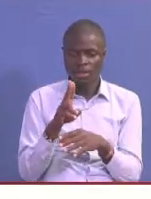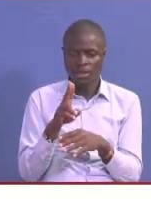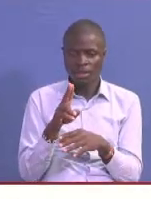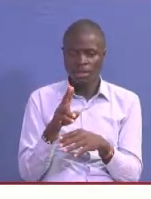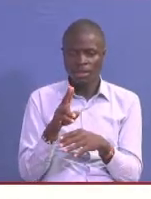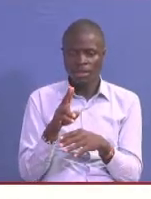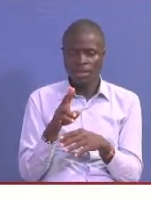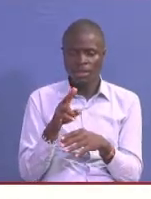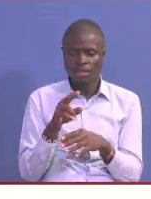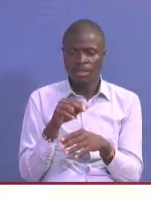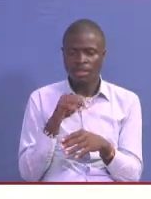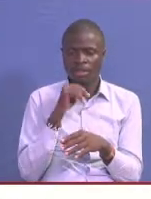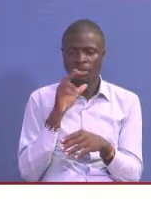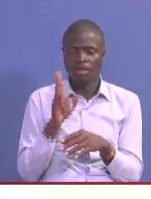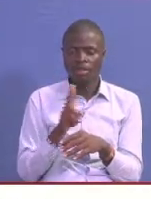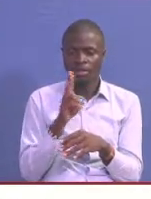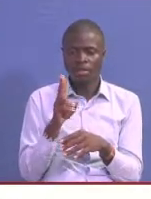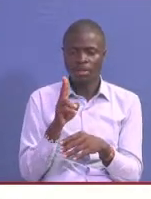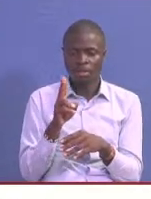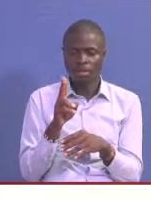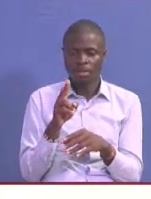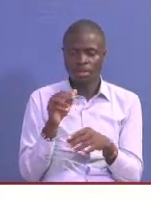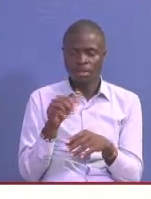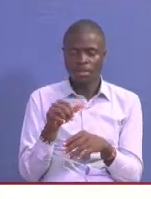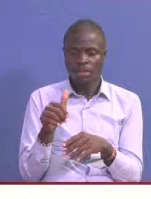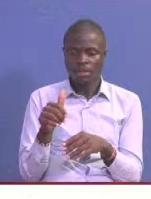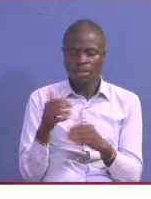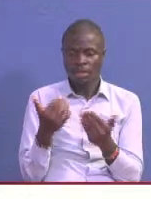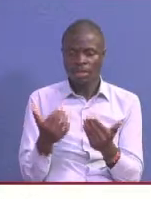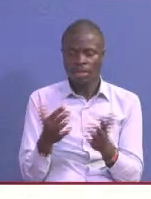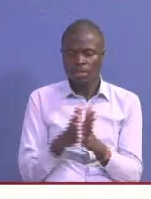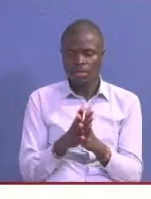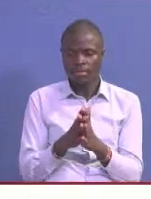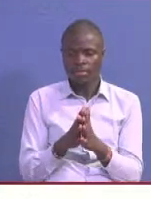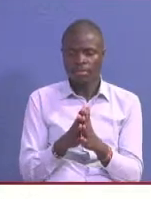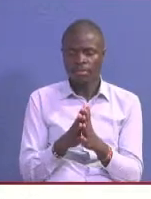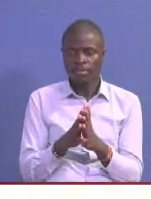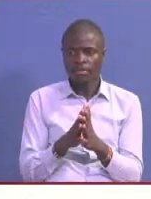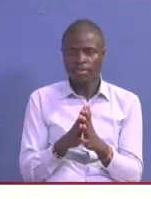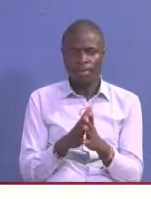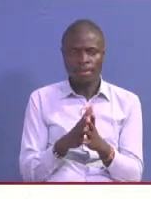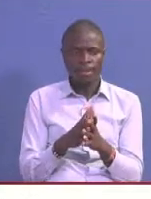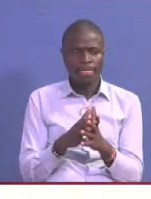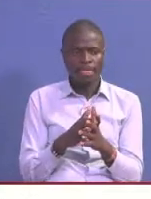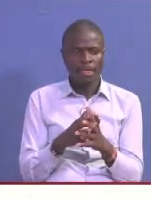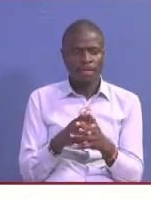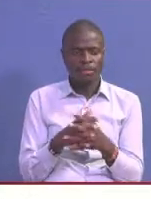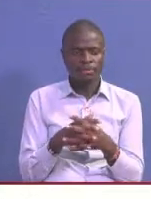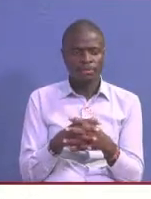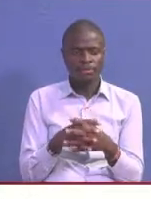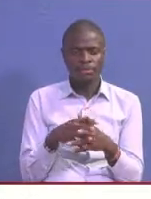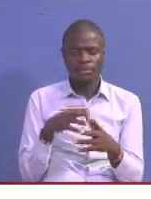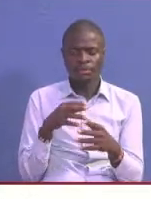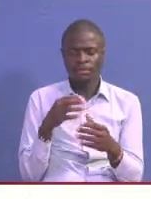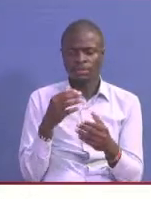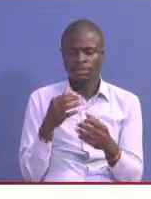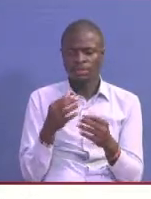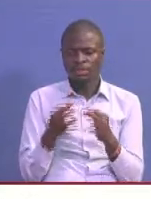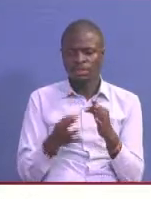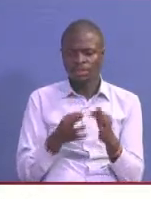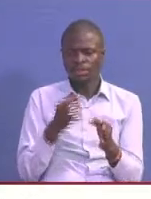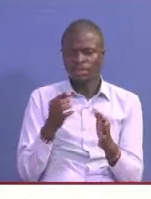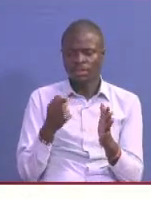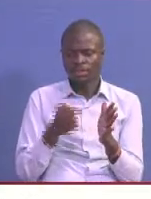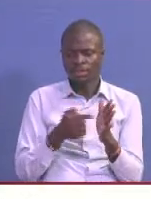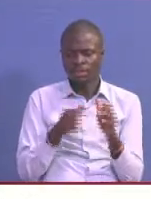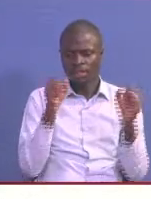is not in use anywhere now. So is our system being updated